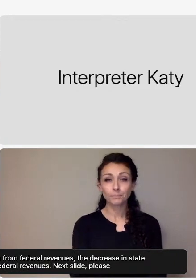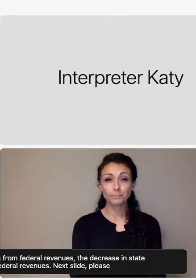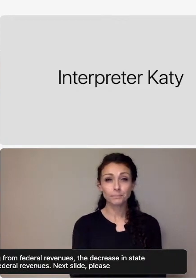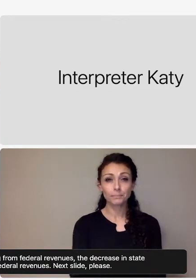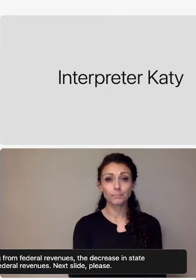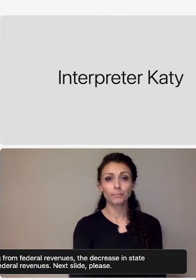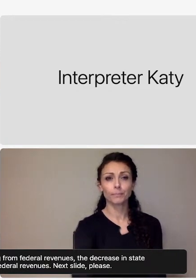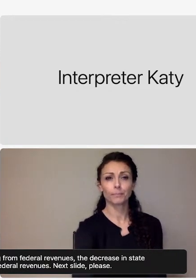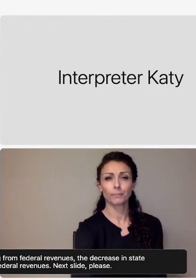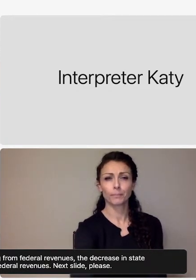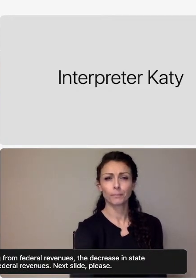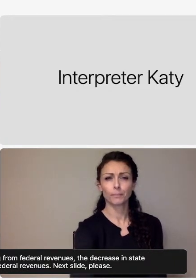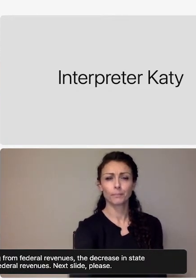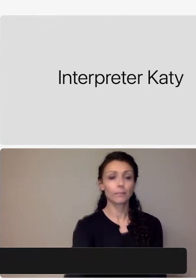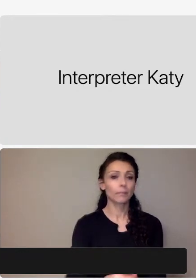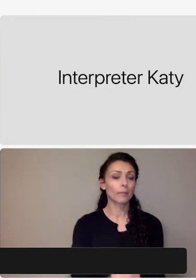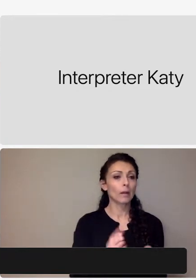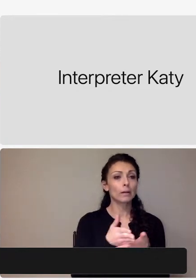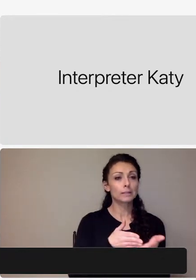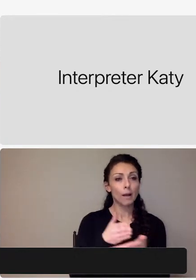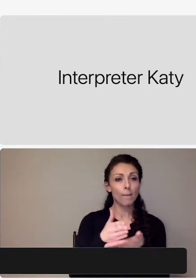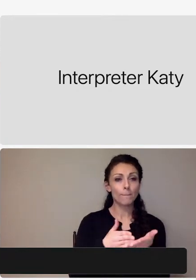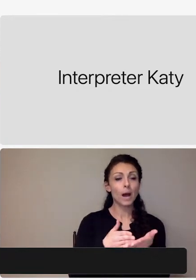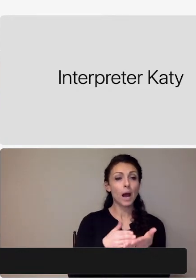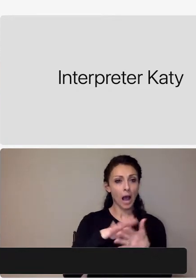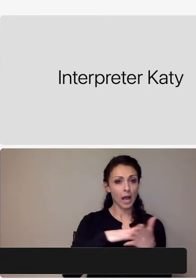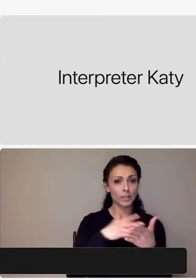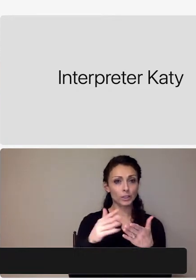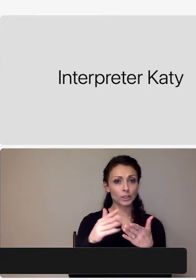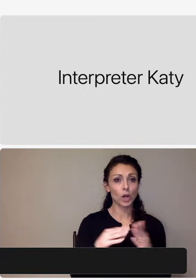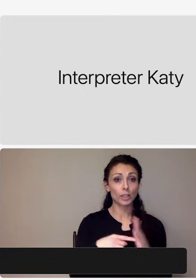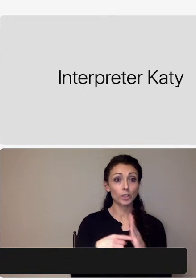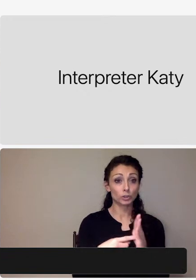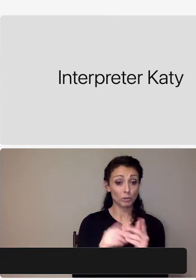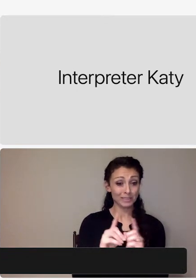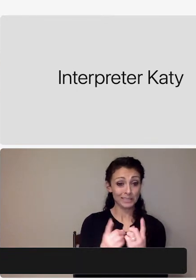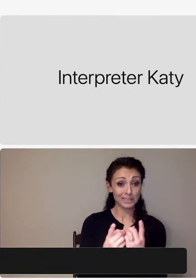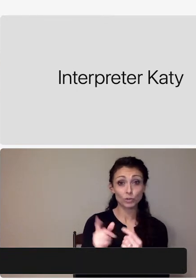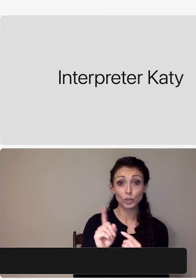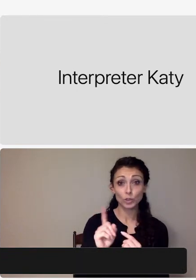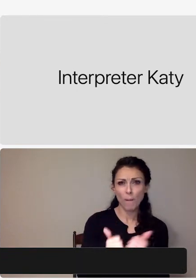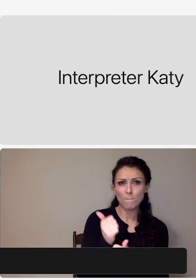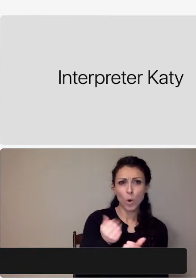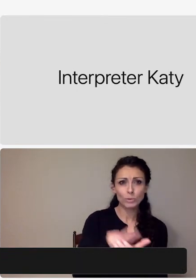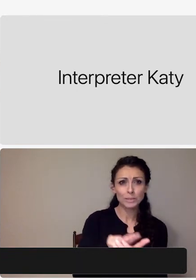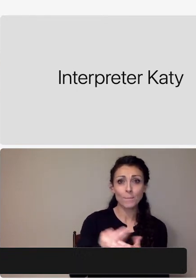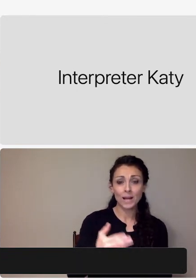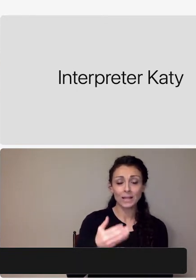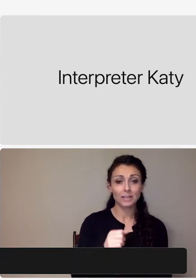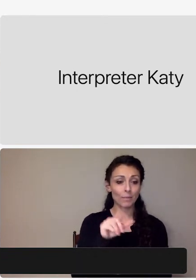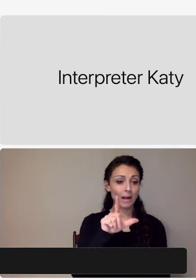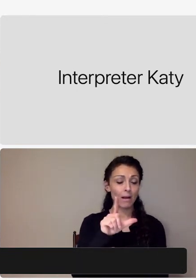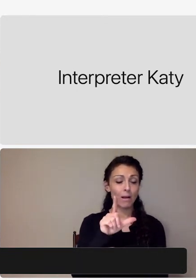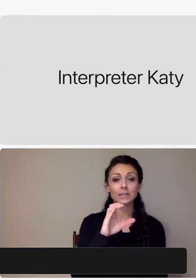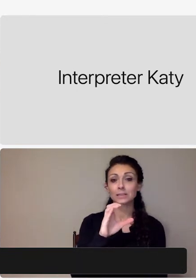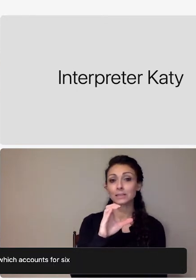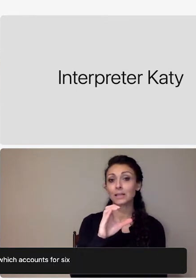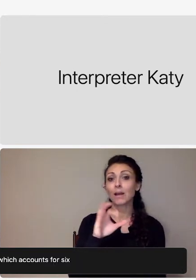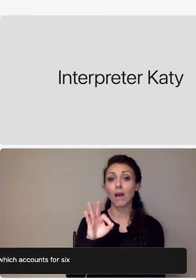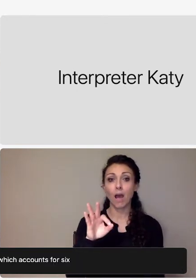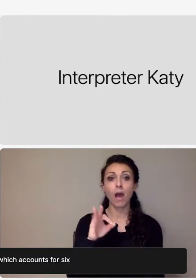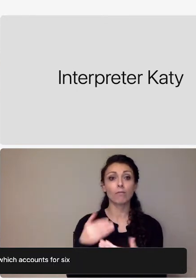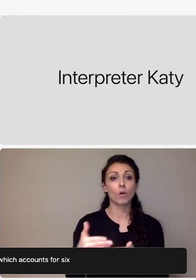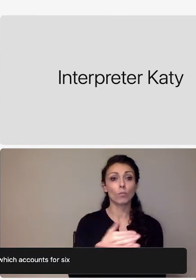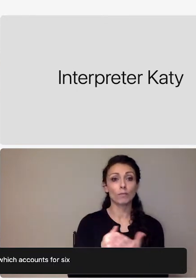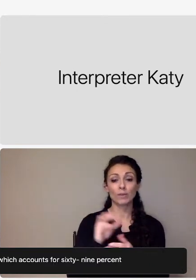as this pie chart illustrates the district's main source of funding is lcff revenue which accounts for 69